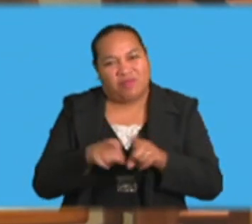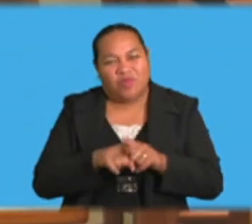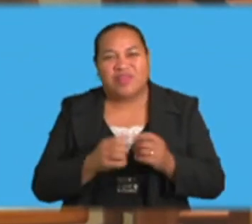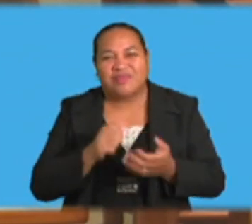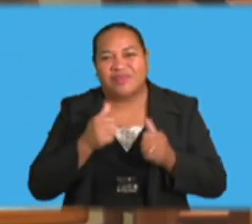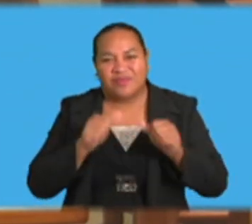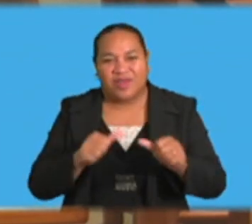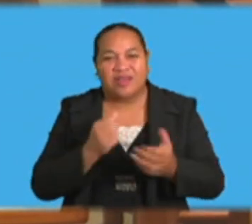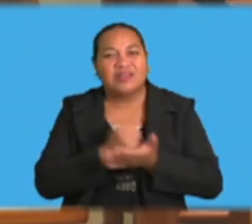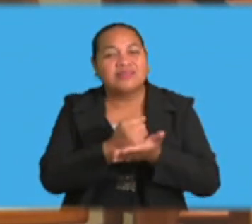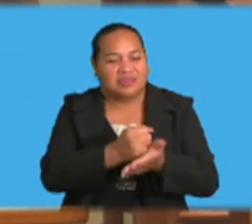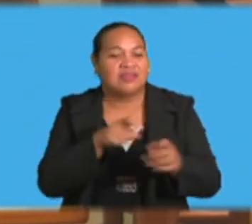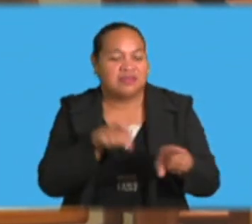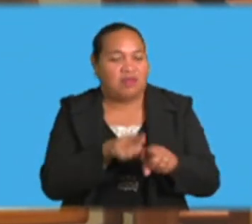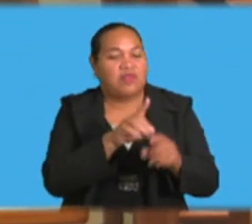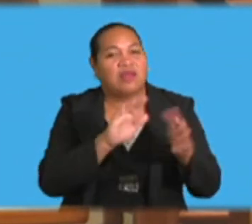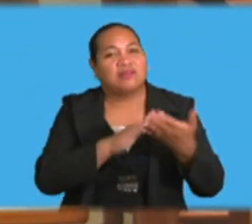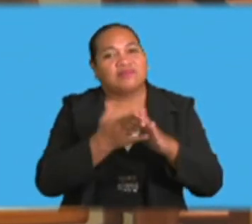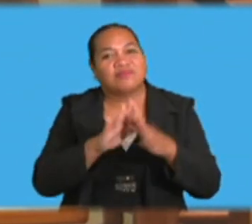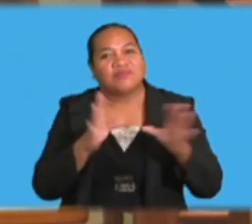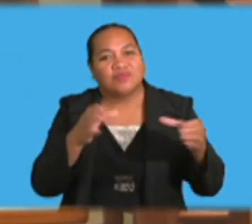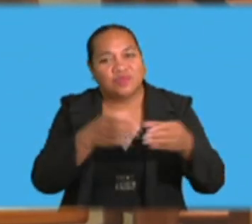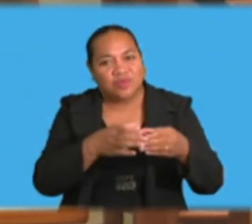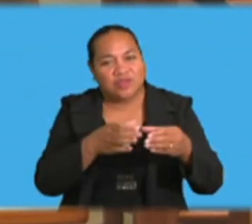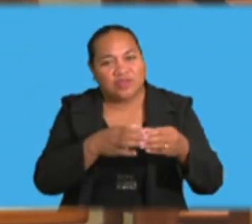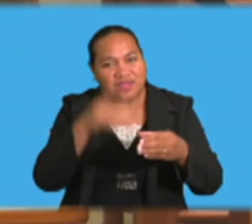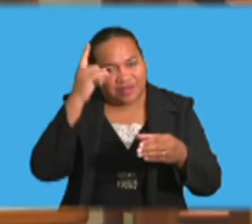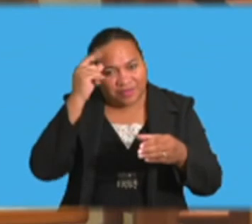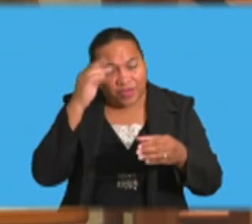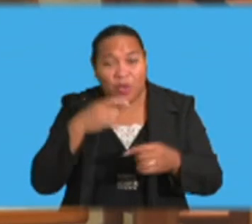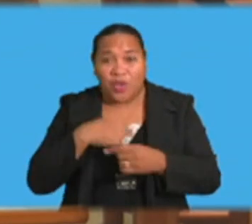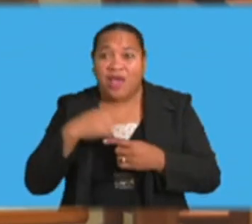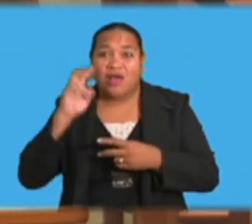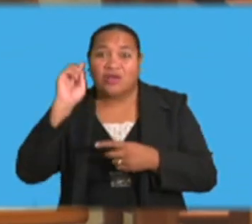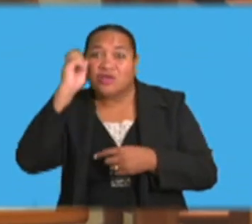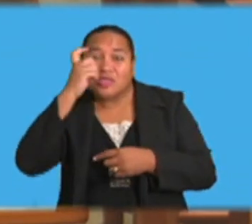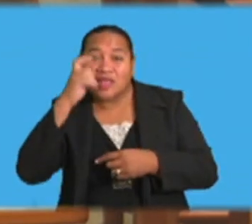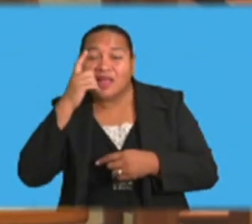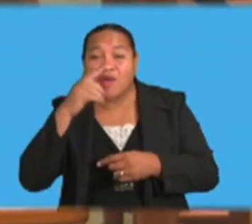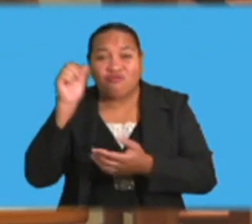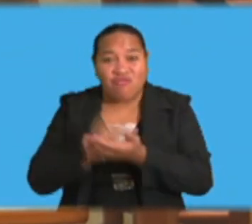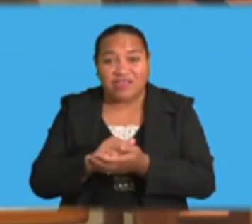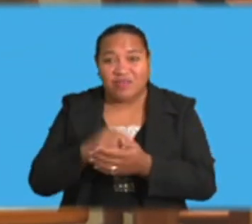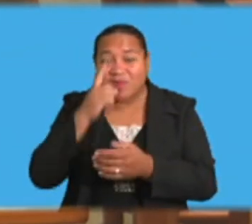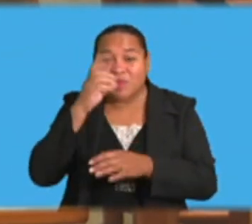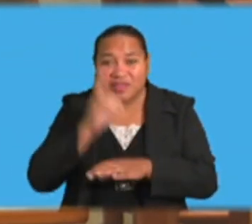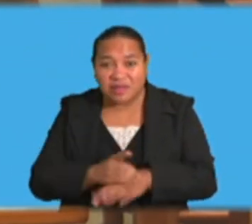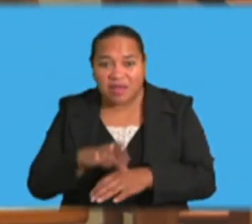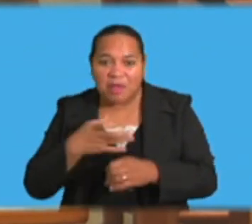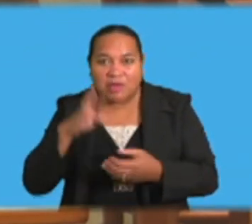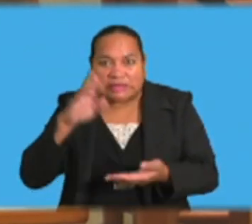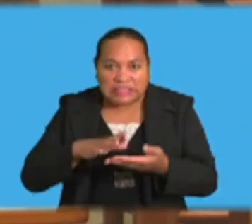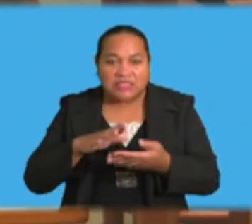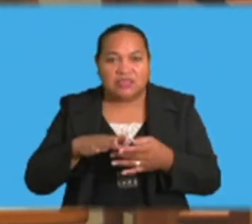ways assist in increasing it. We were also concerned that the rights of people with disabilities were not reduced, and can reassure